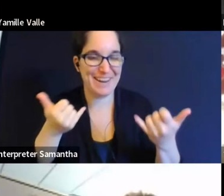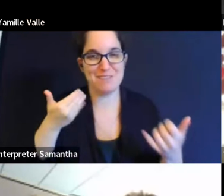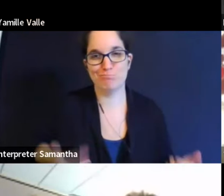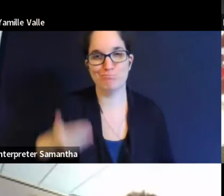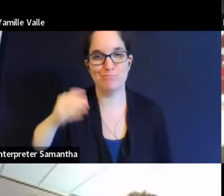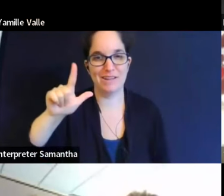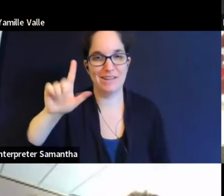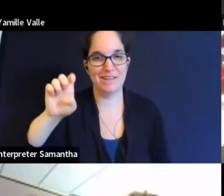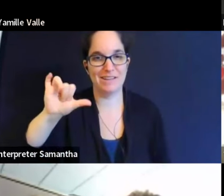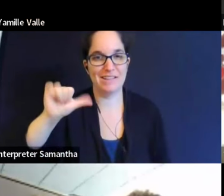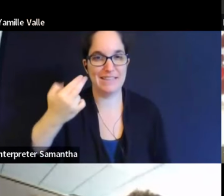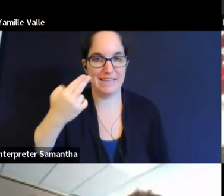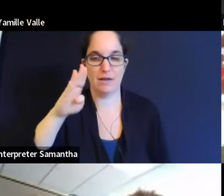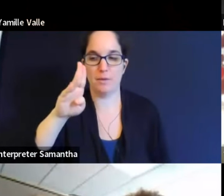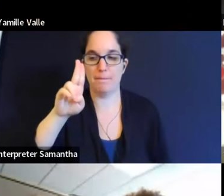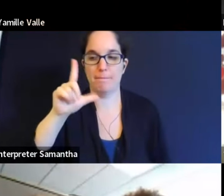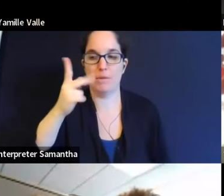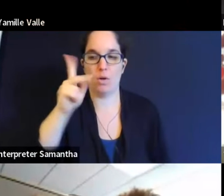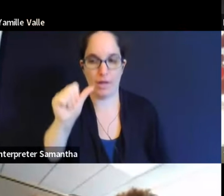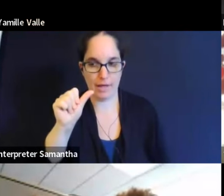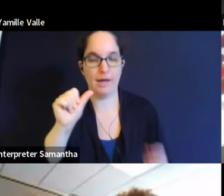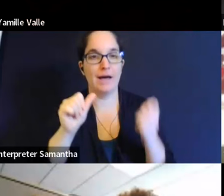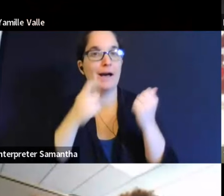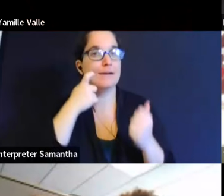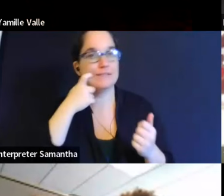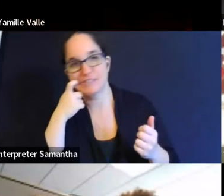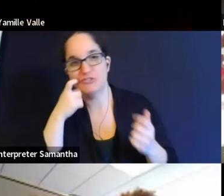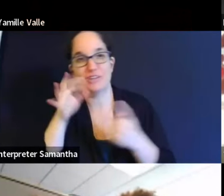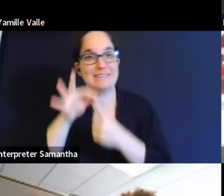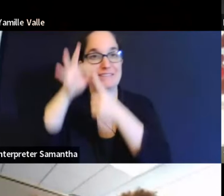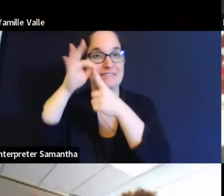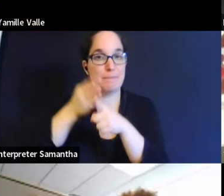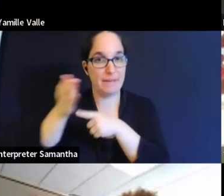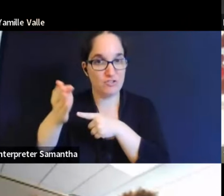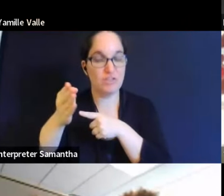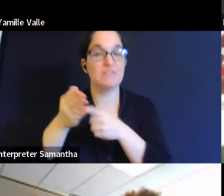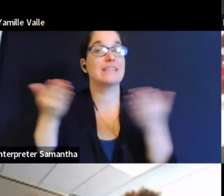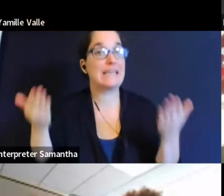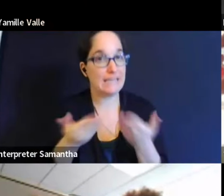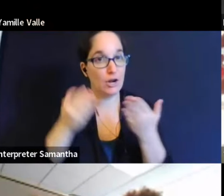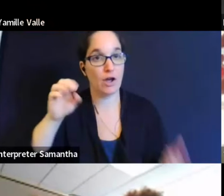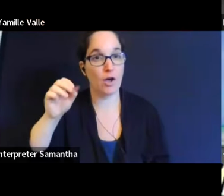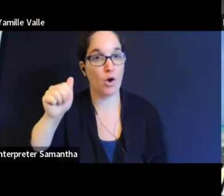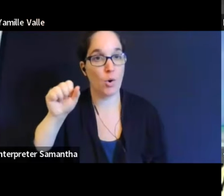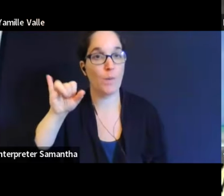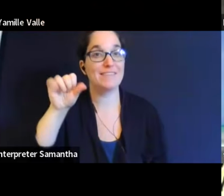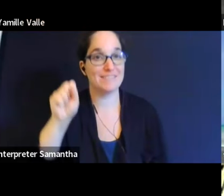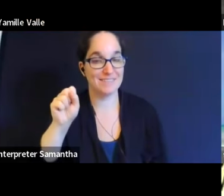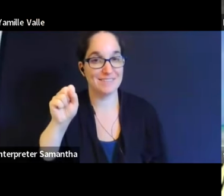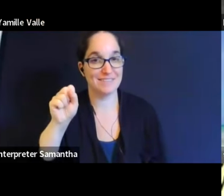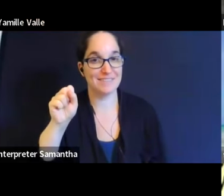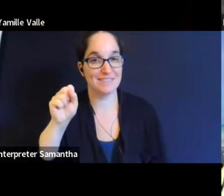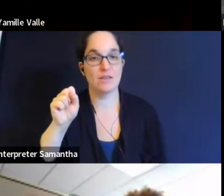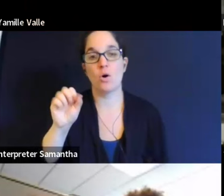Bolka. I'm the Addictions Program Specialist and the Training Coordinator for the Division of Prevention at OASIS. So as Sharon